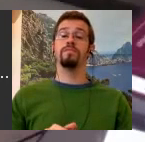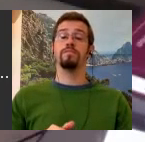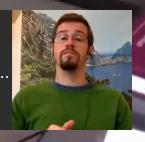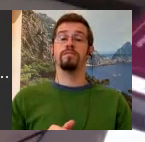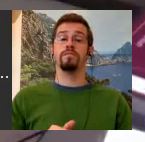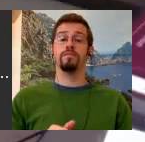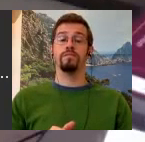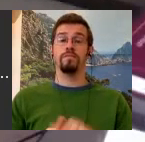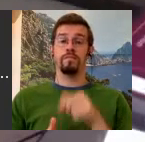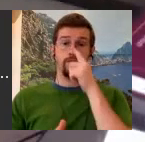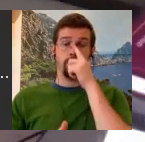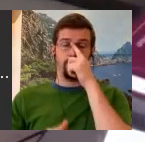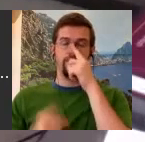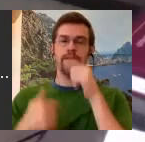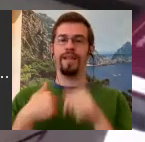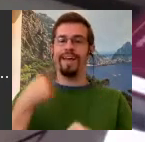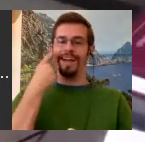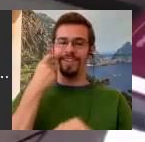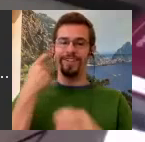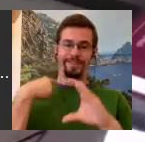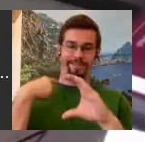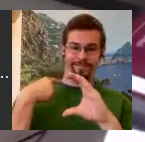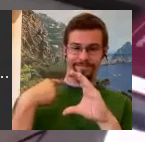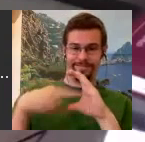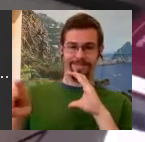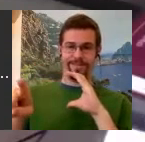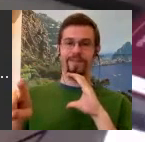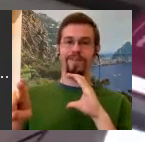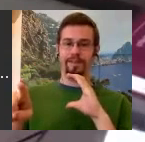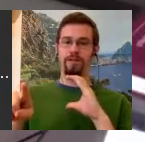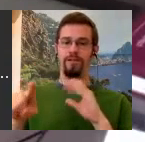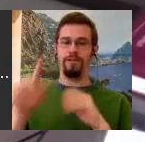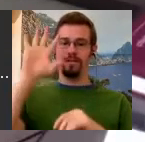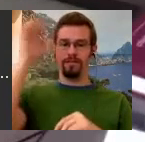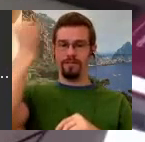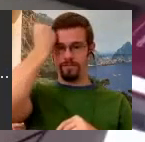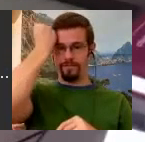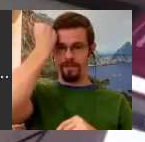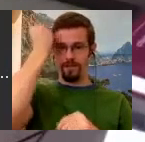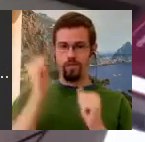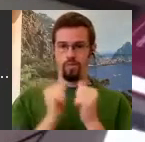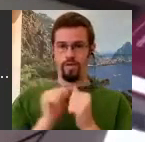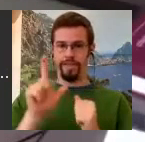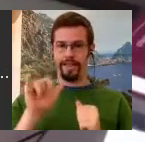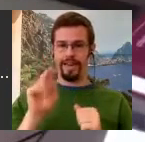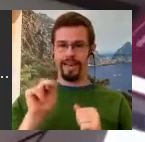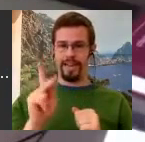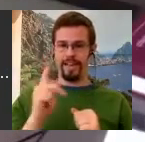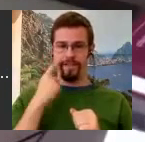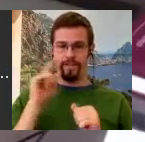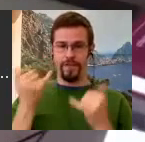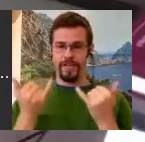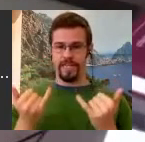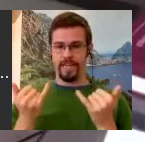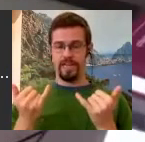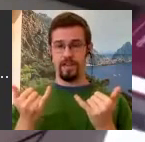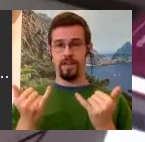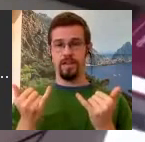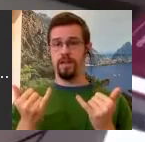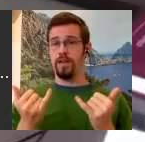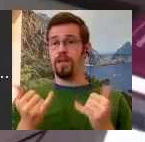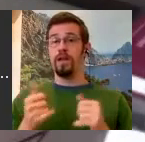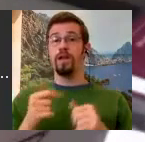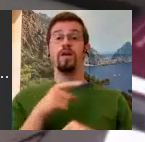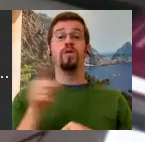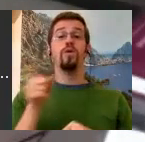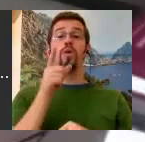just sent another email to Stefan with the presenter's link for today. For all of those who are